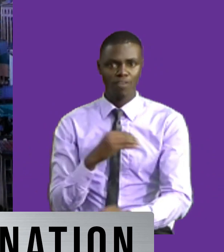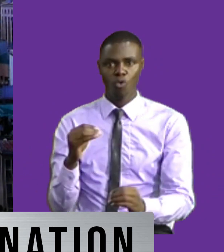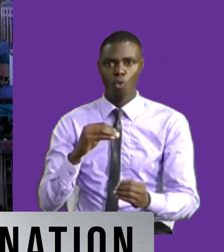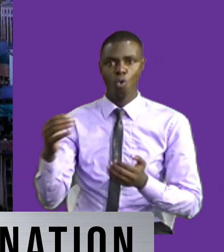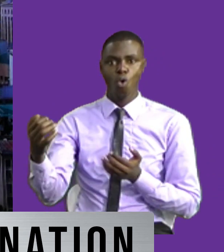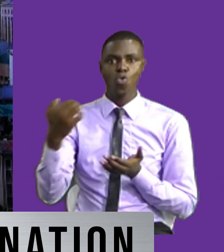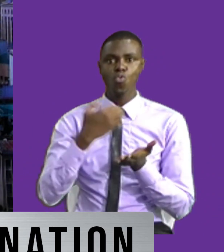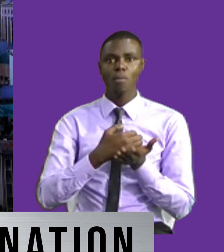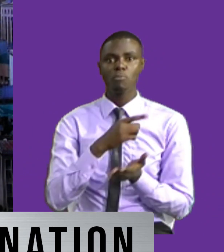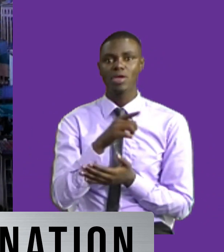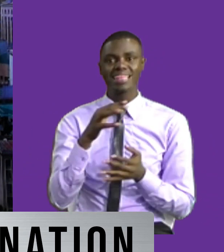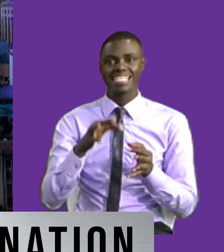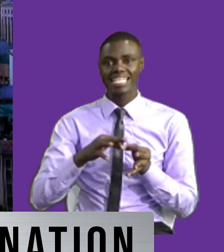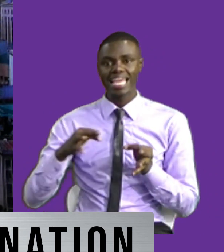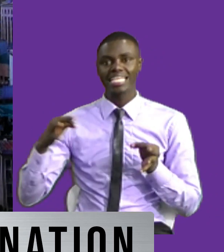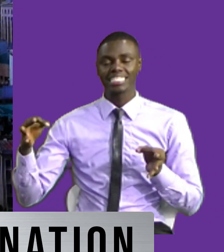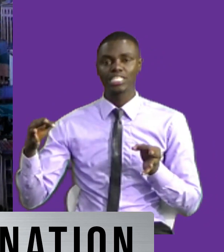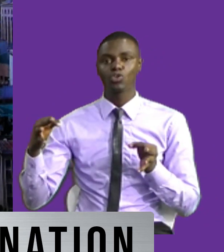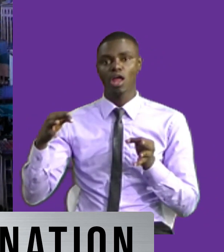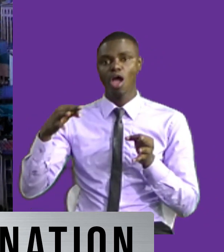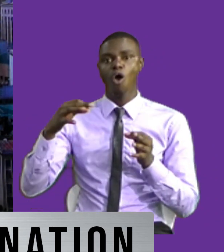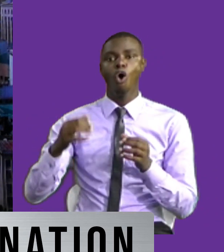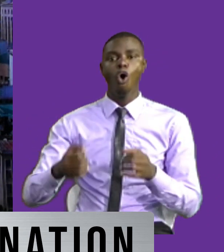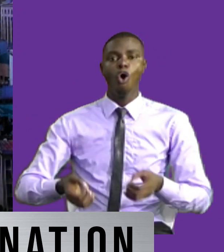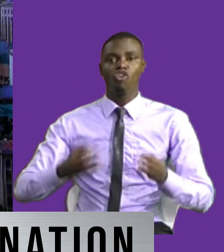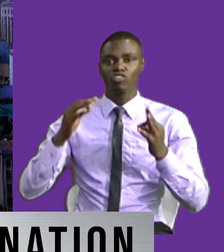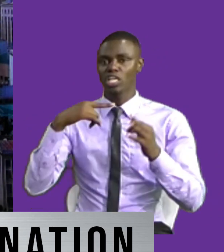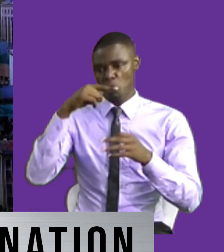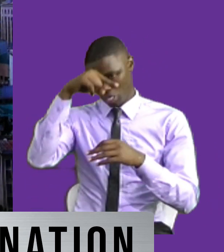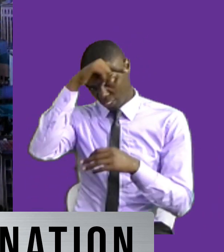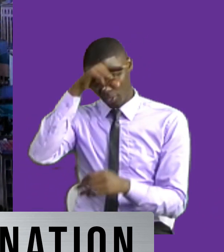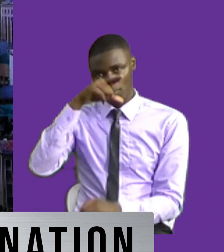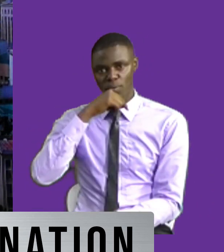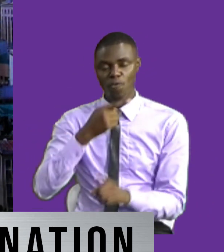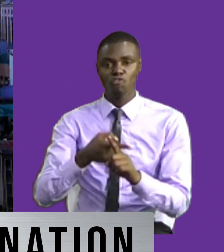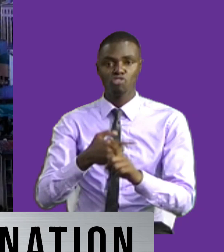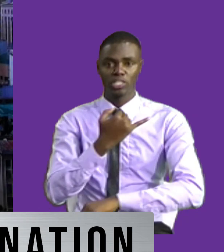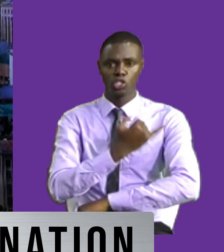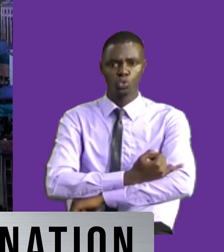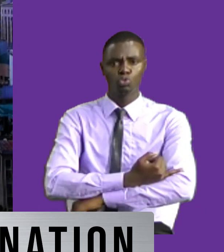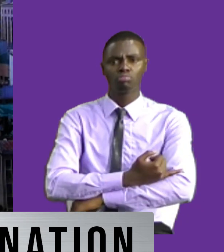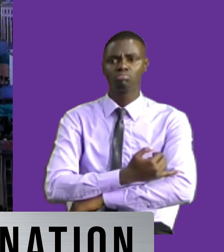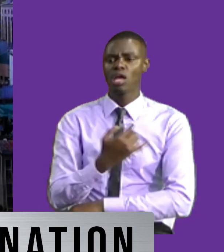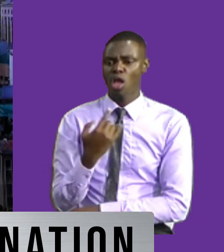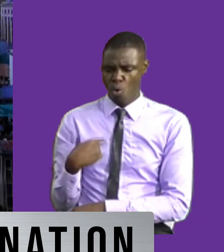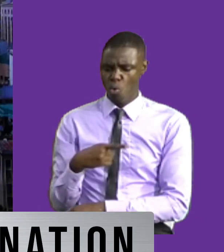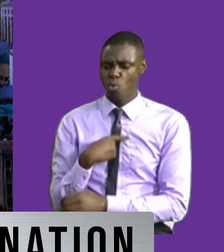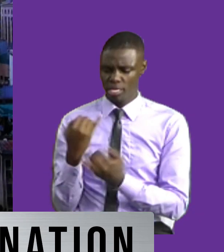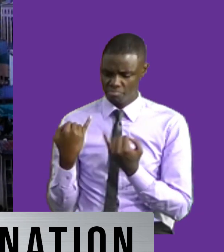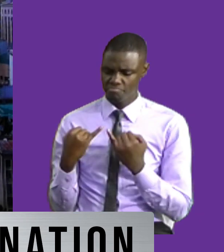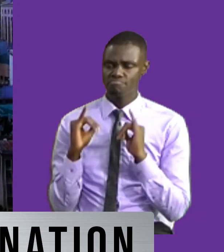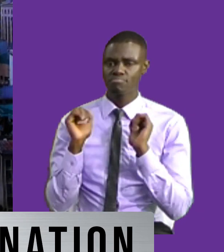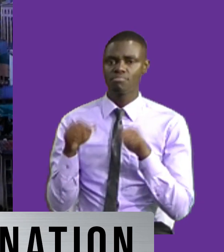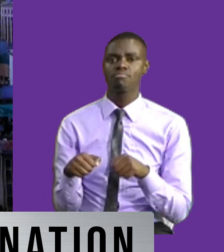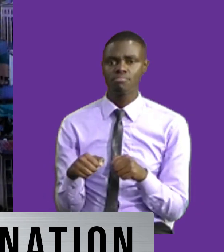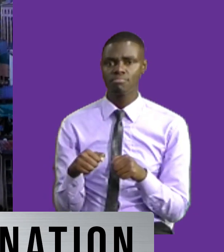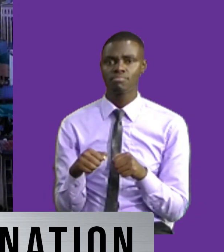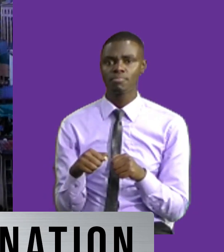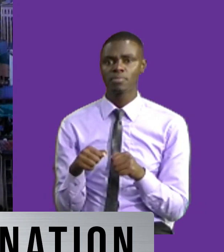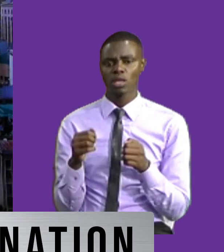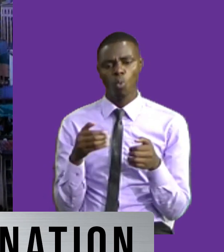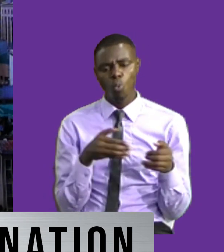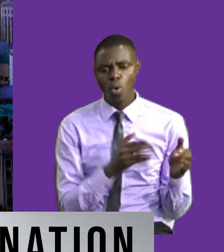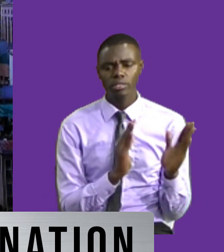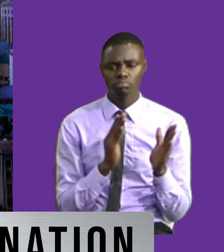these extension officers who have graduated from our institutions, why can't we try a